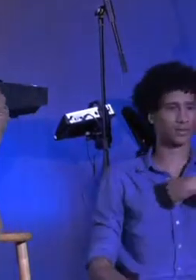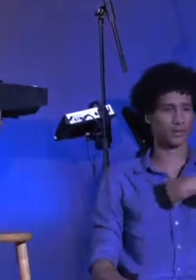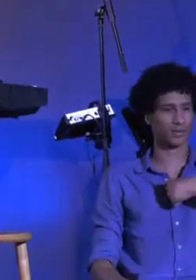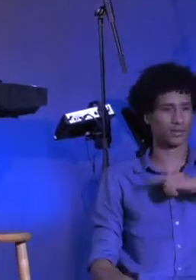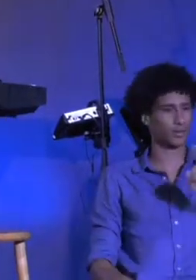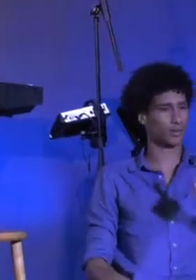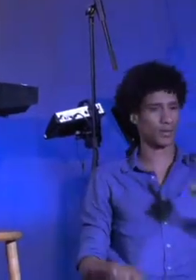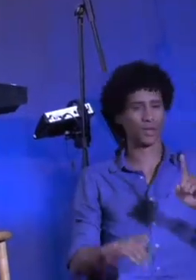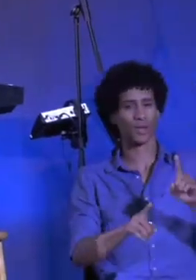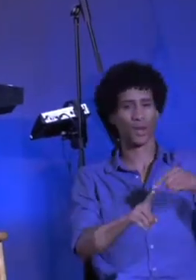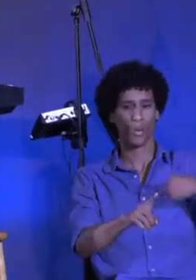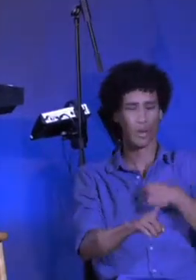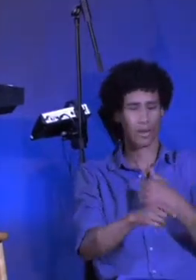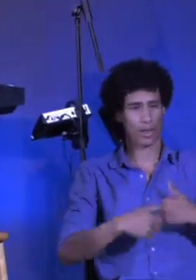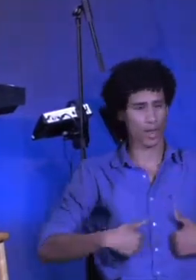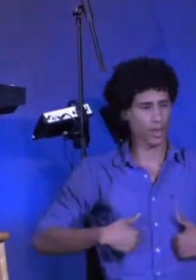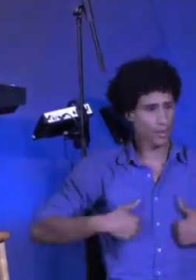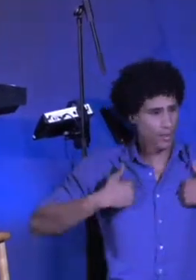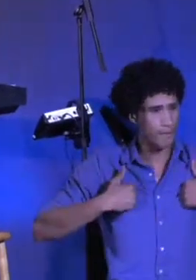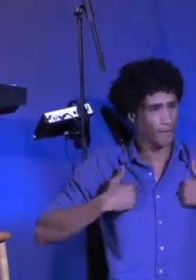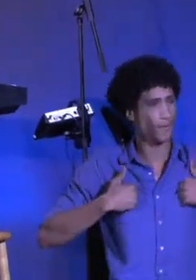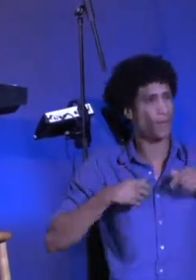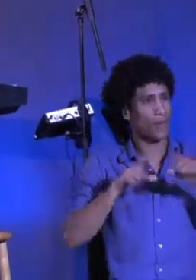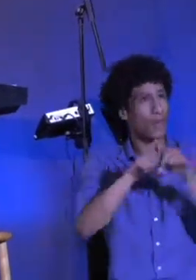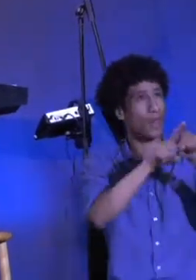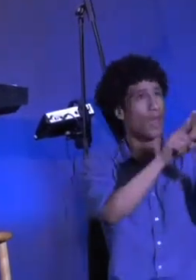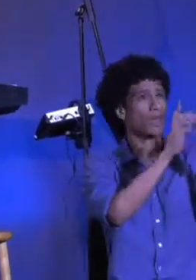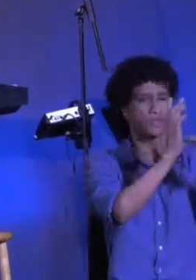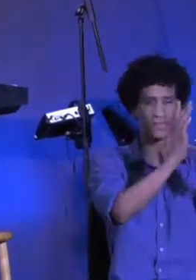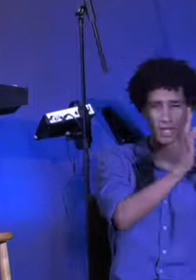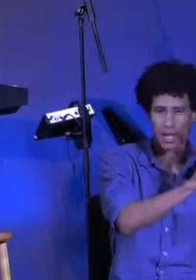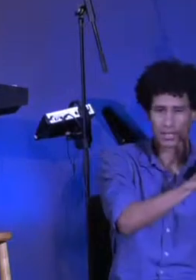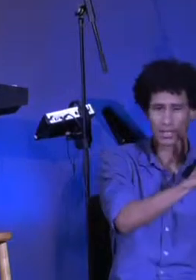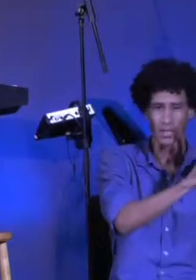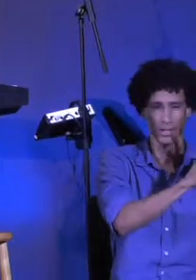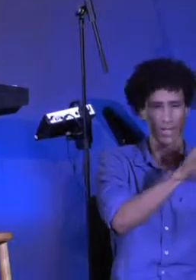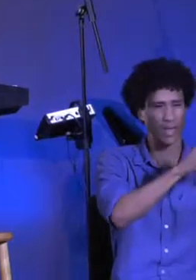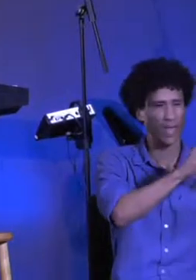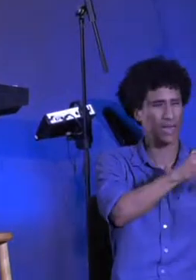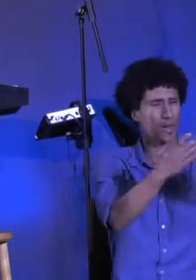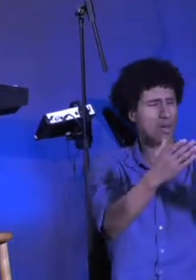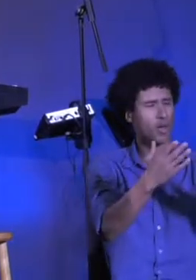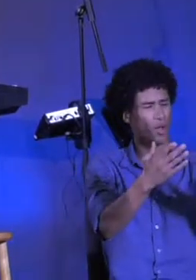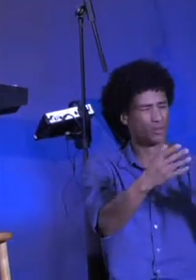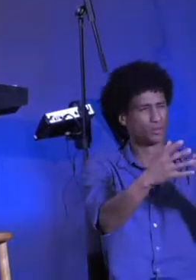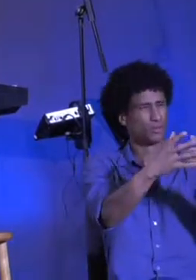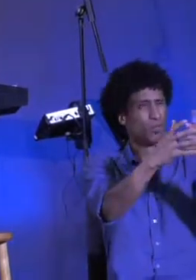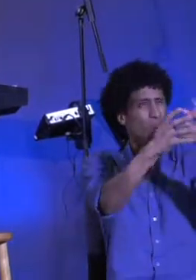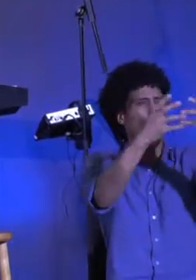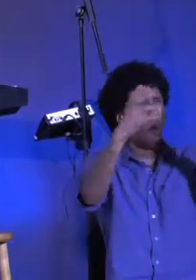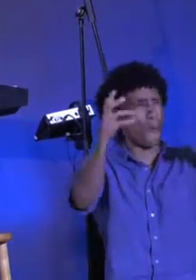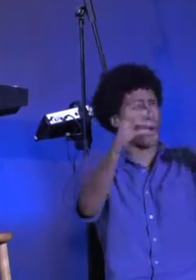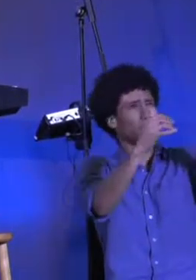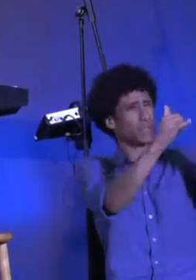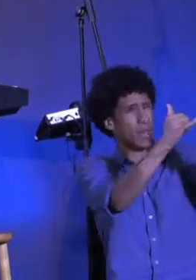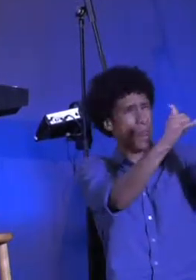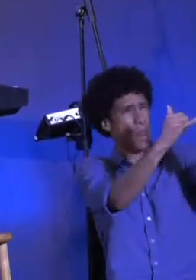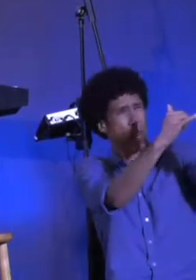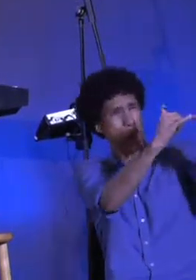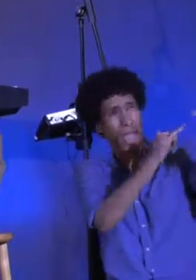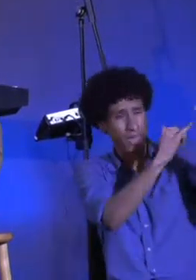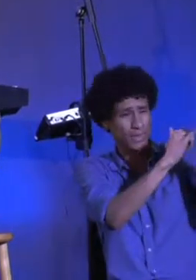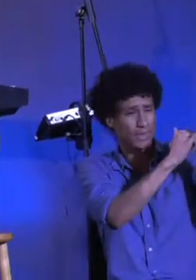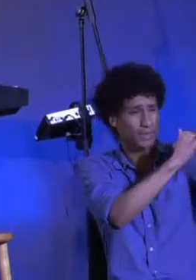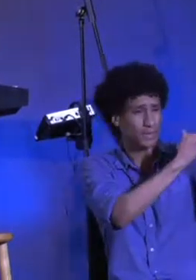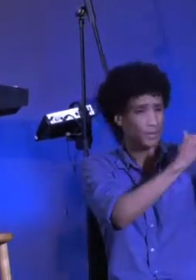to live like Jesus in such a way that at the end of